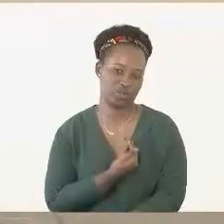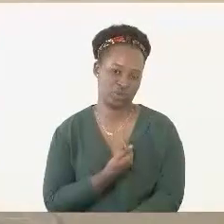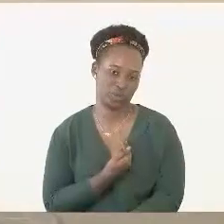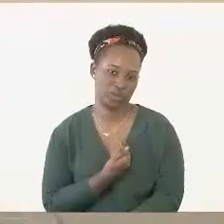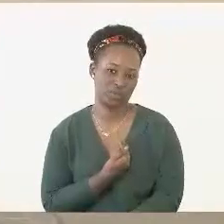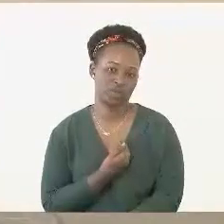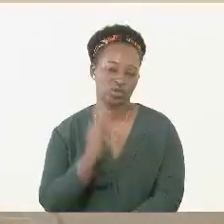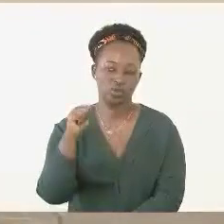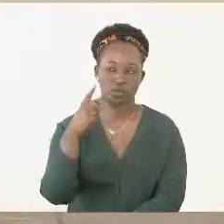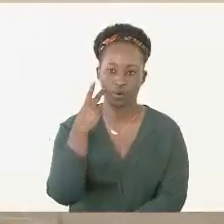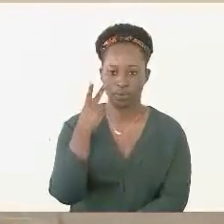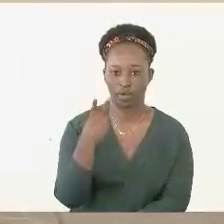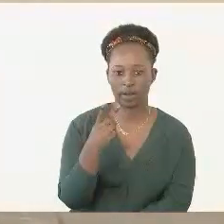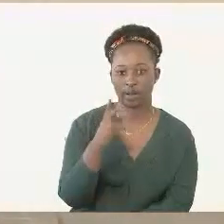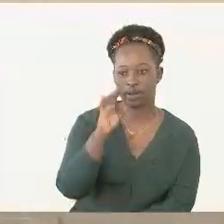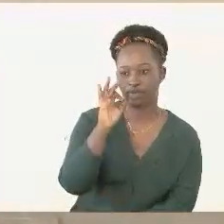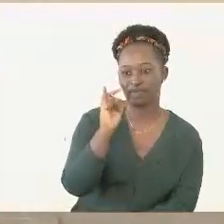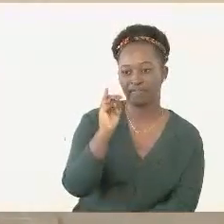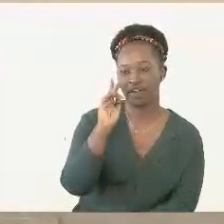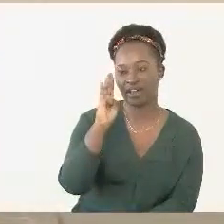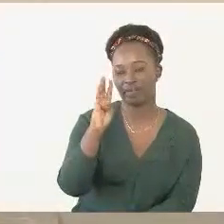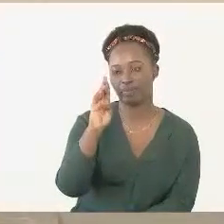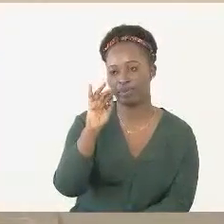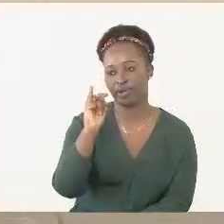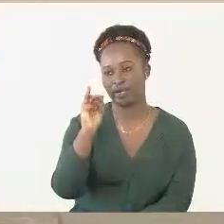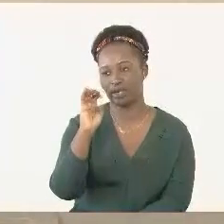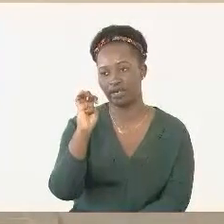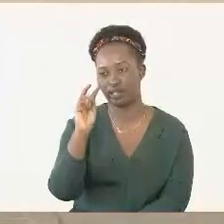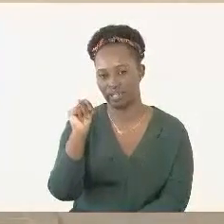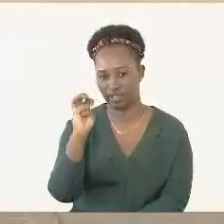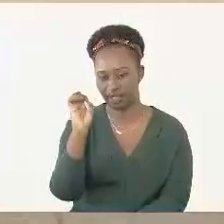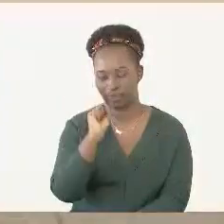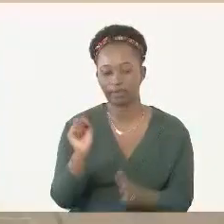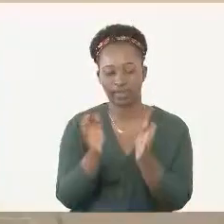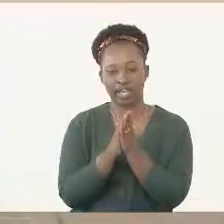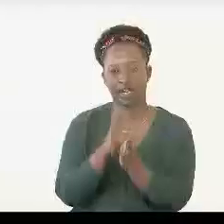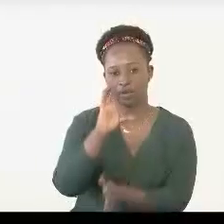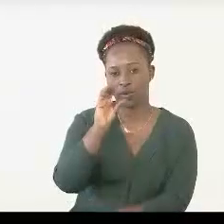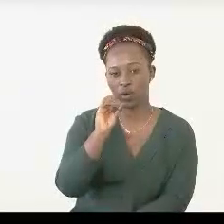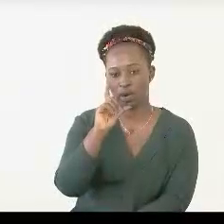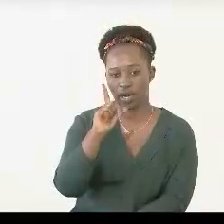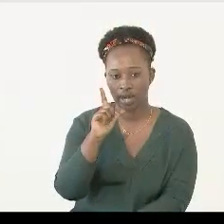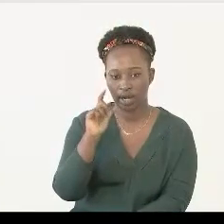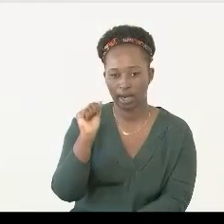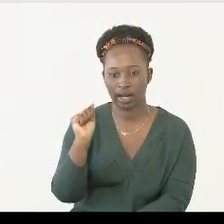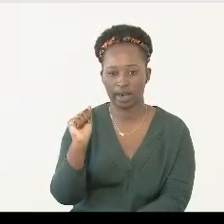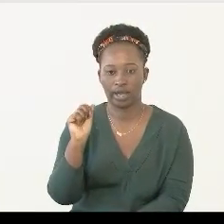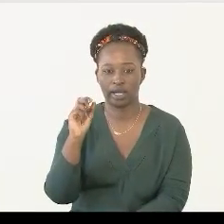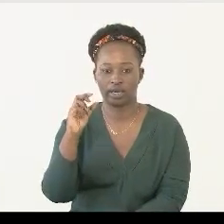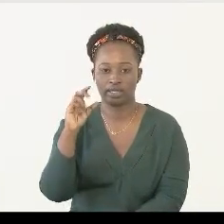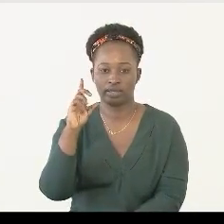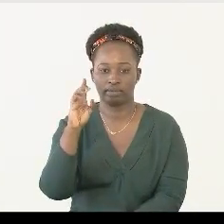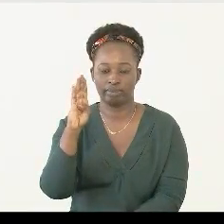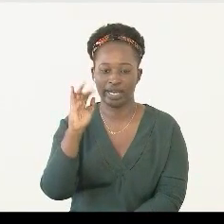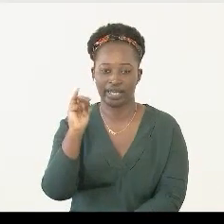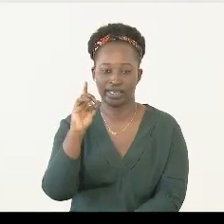we can find their fibrins. Those are very important. Those make what we call the composition of